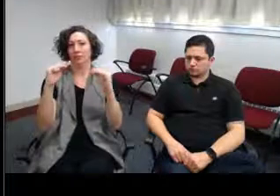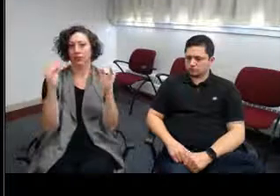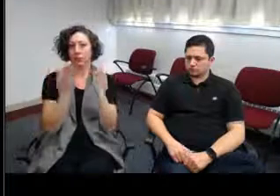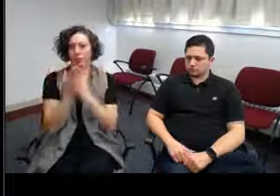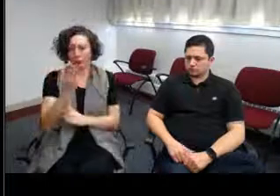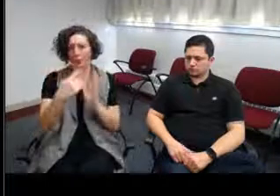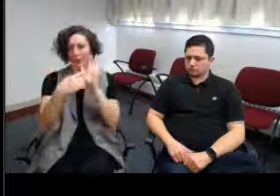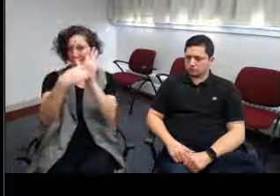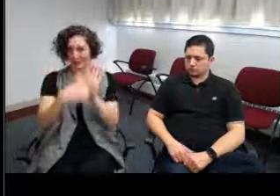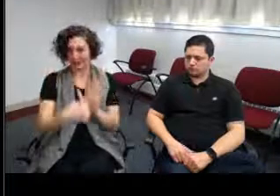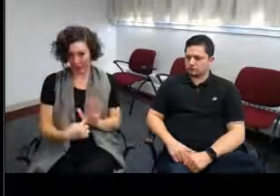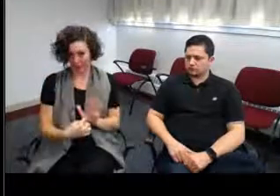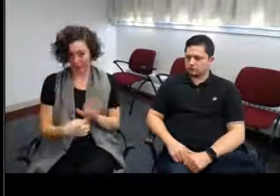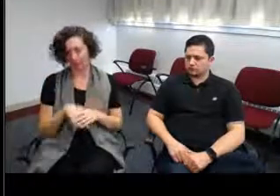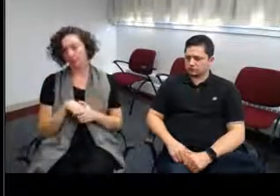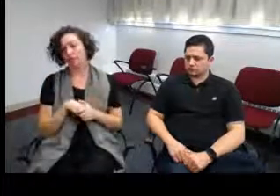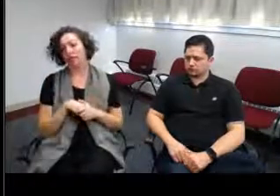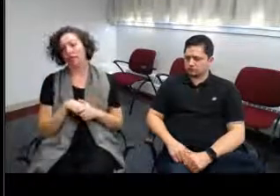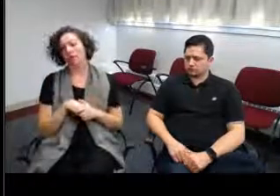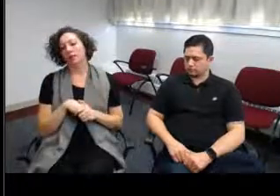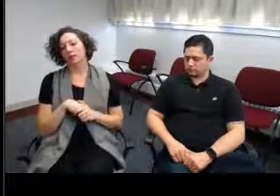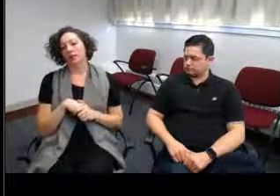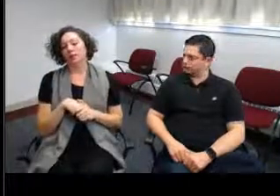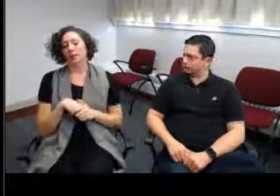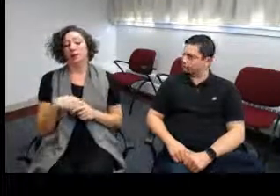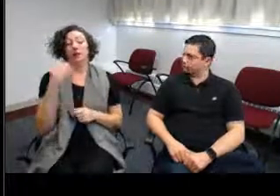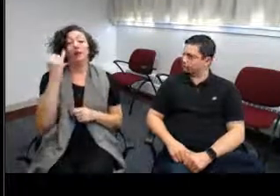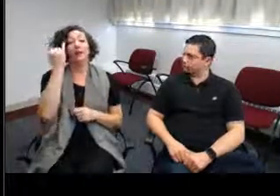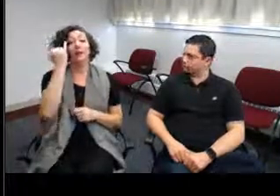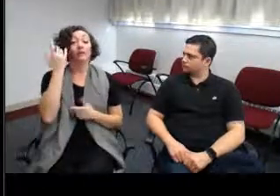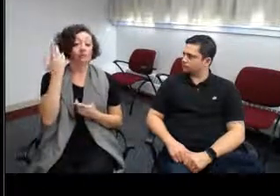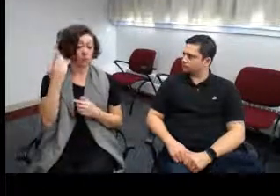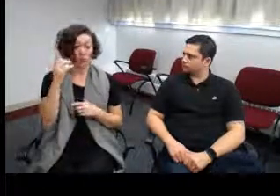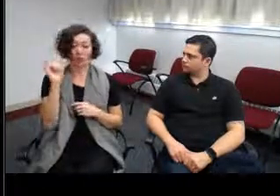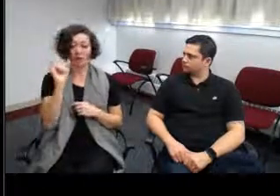Principle number 4 is to teach through examples.